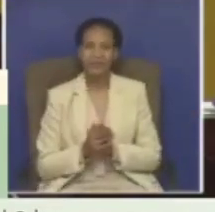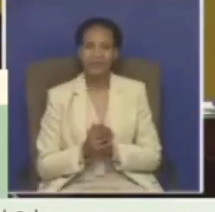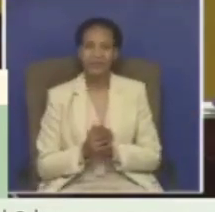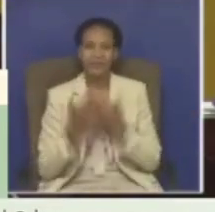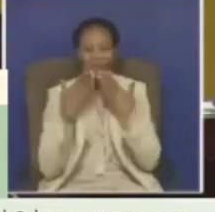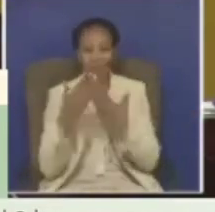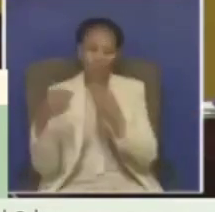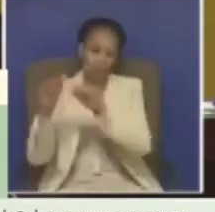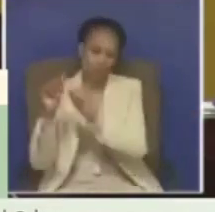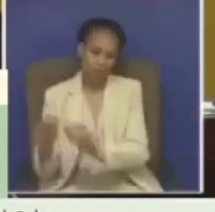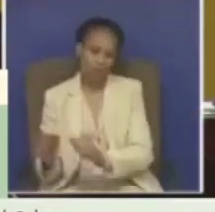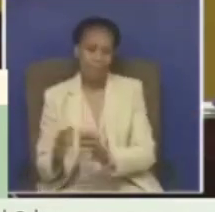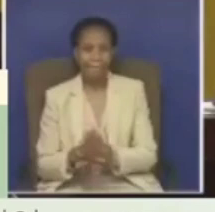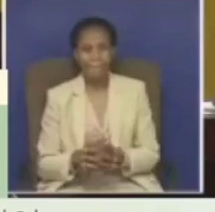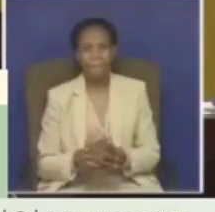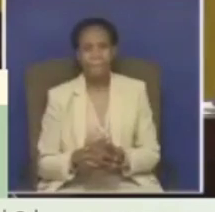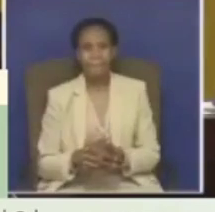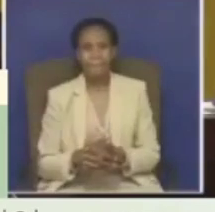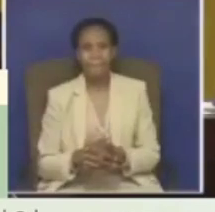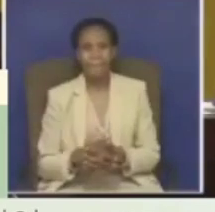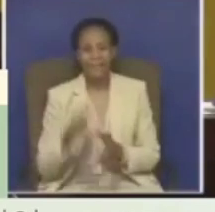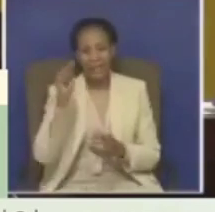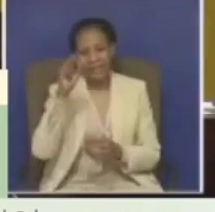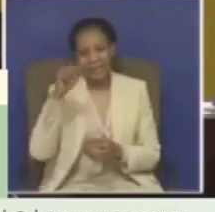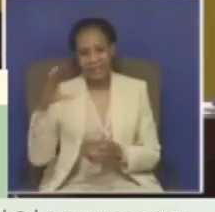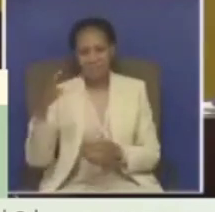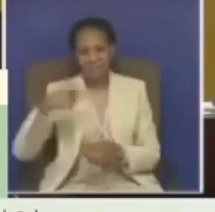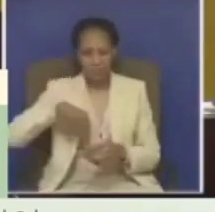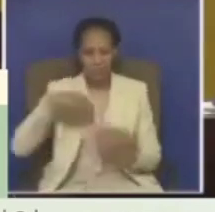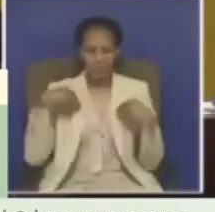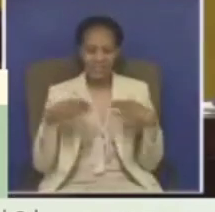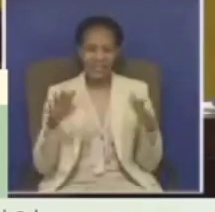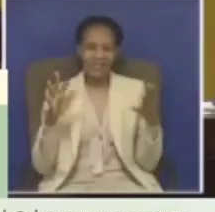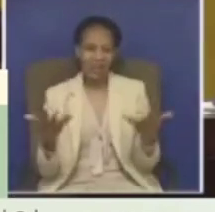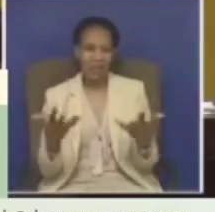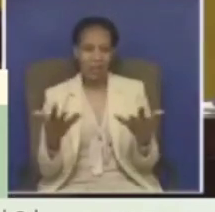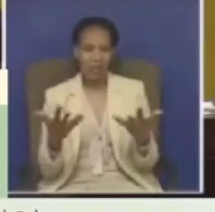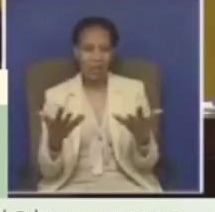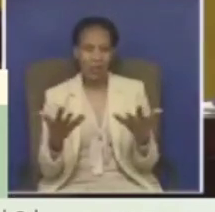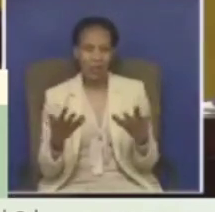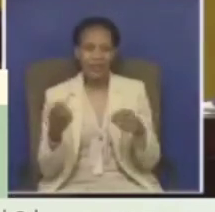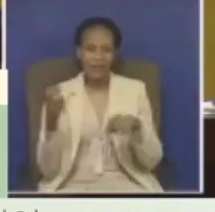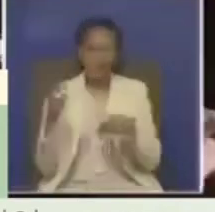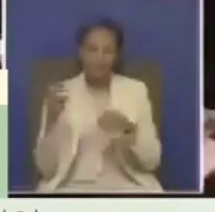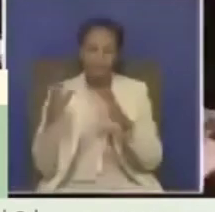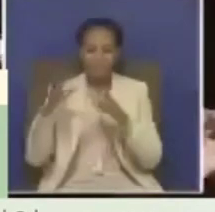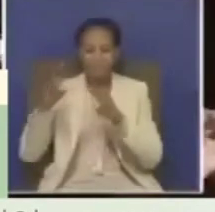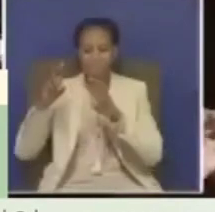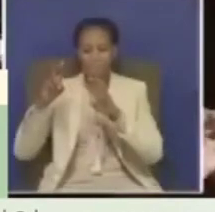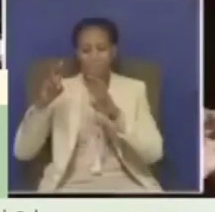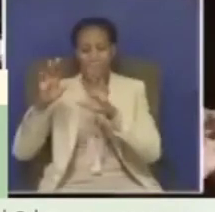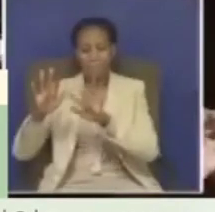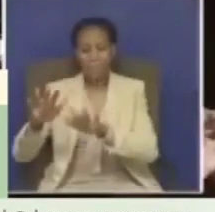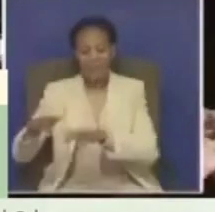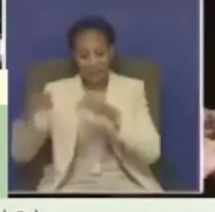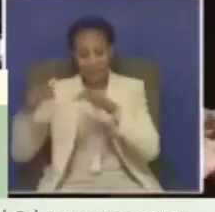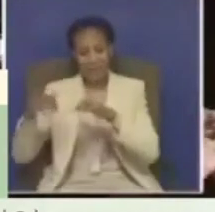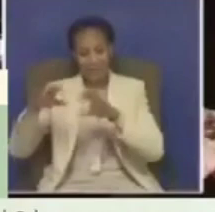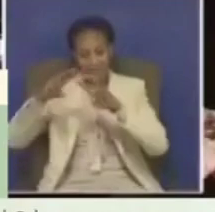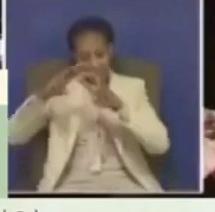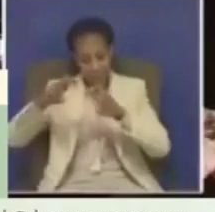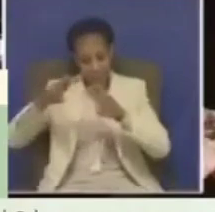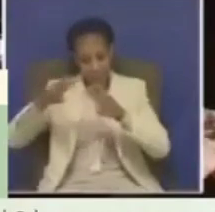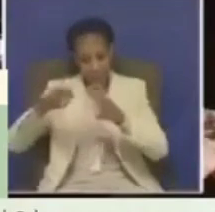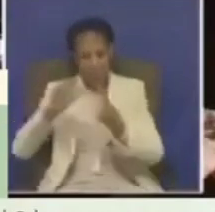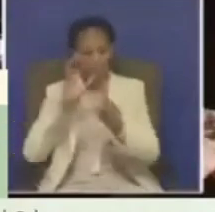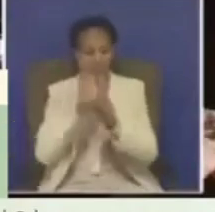Thank you, House Chair. As the ANC, we start by reiterating that a call for Parliament to investigate the crime of extortion can